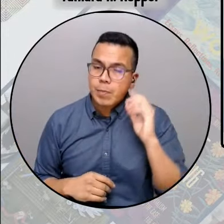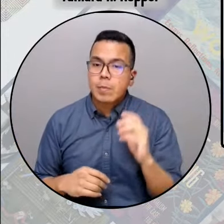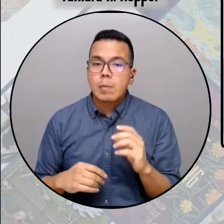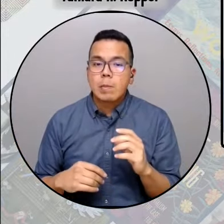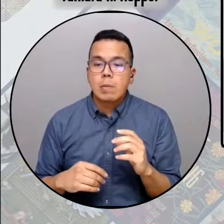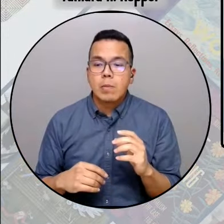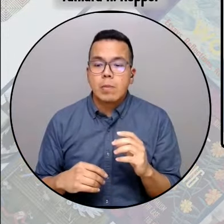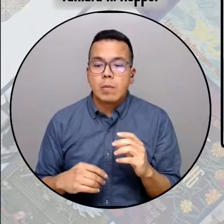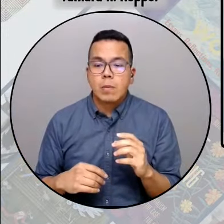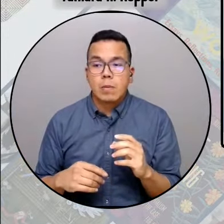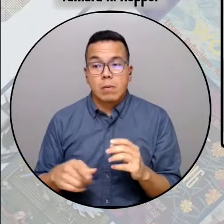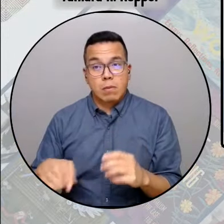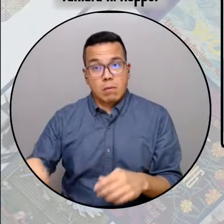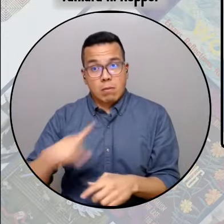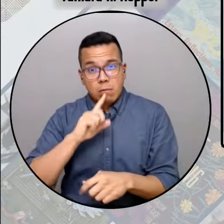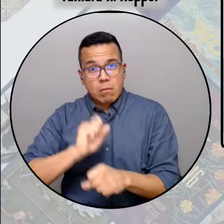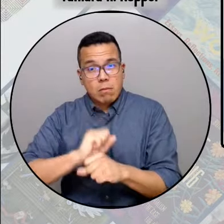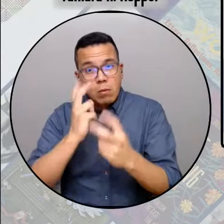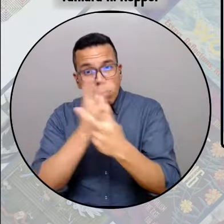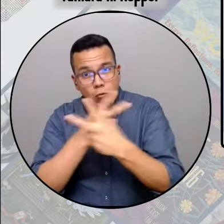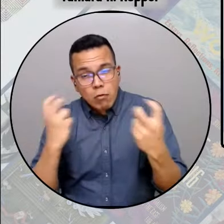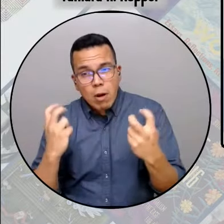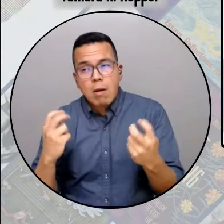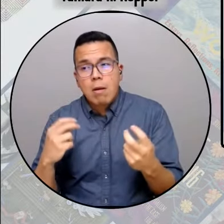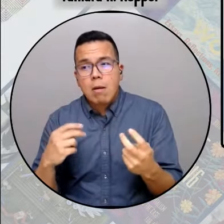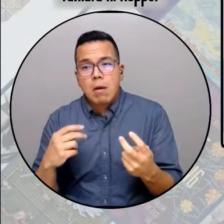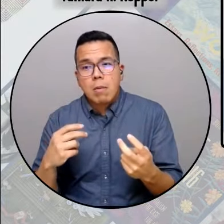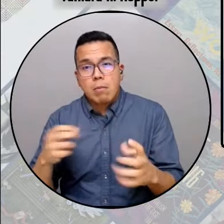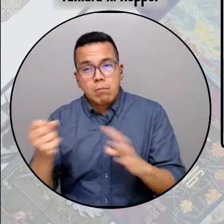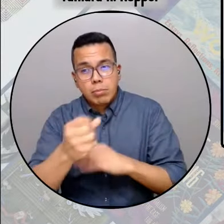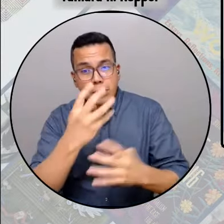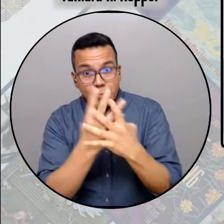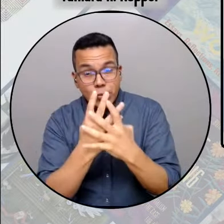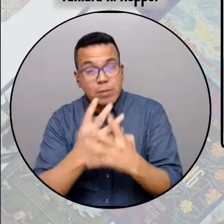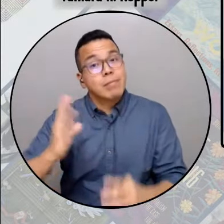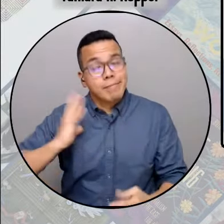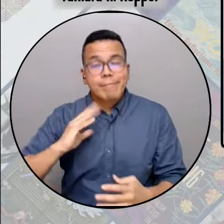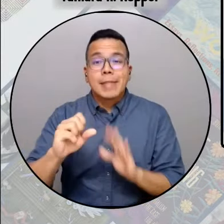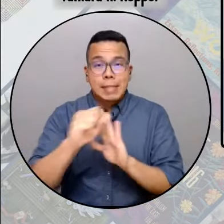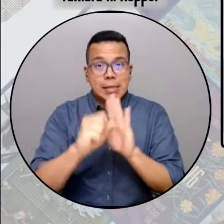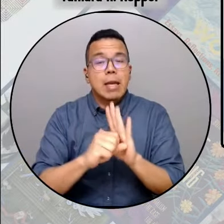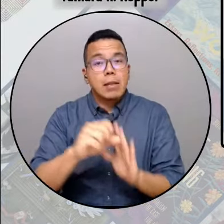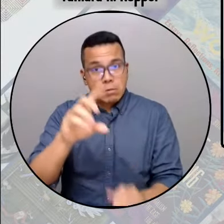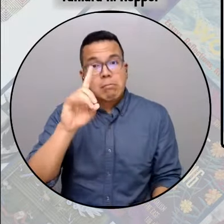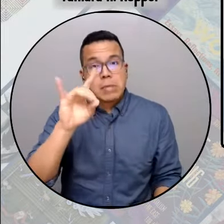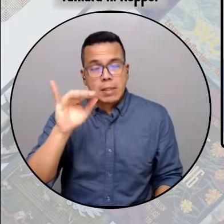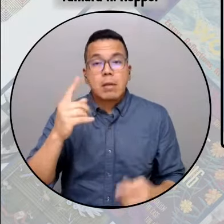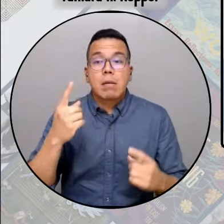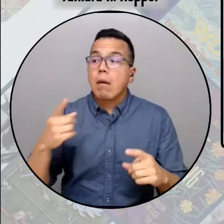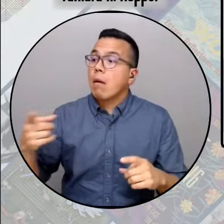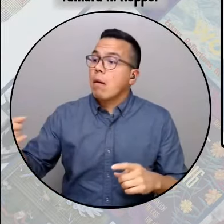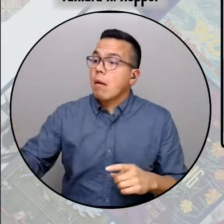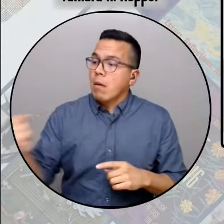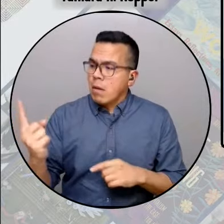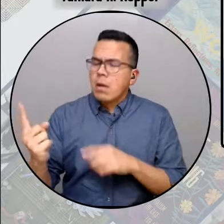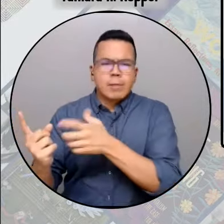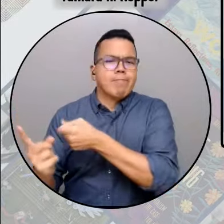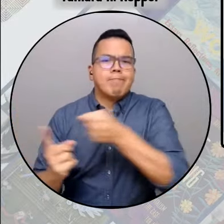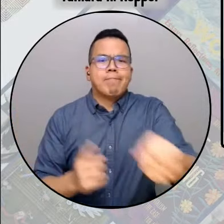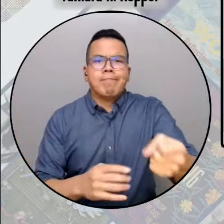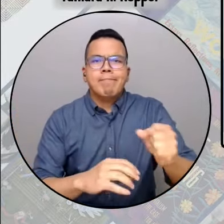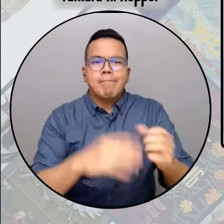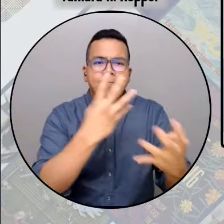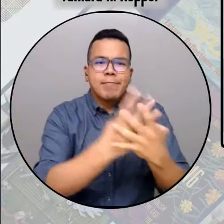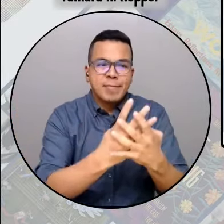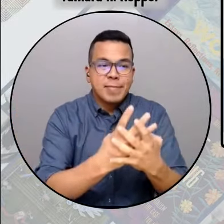as convicted in some way, states did that back in the day. And so in